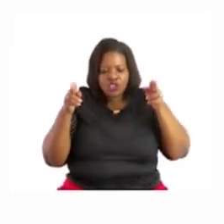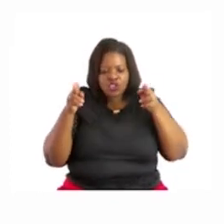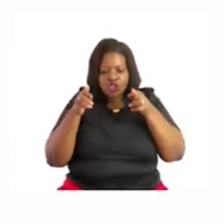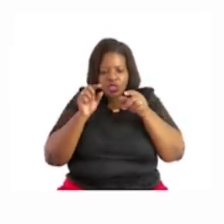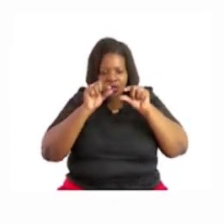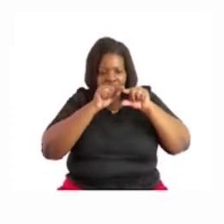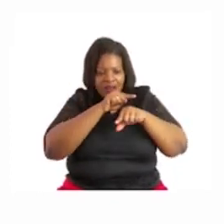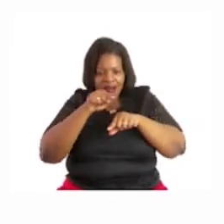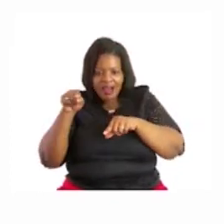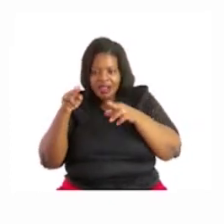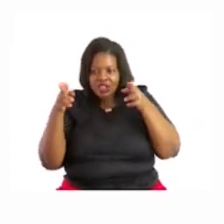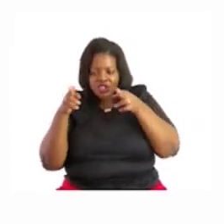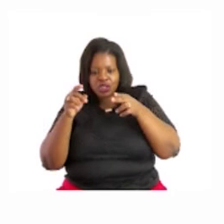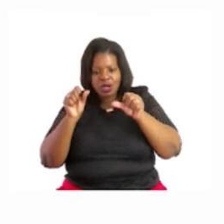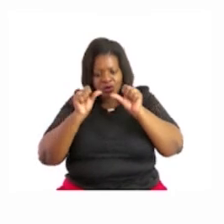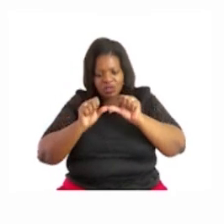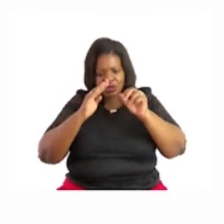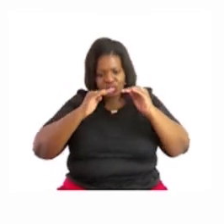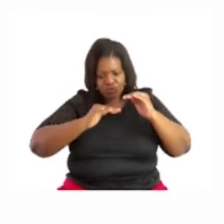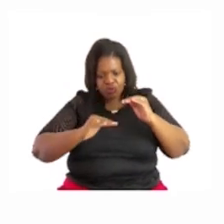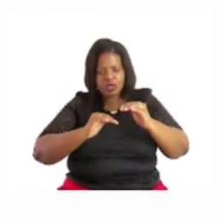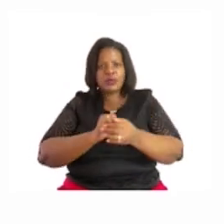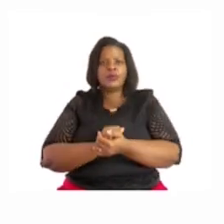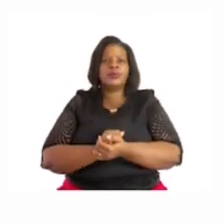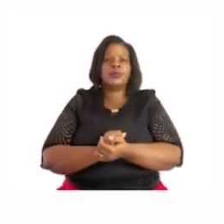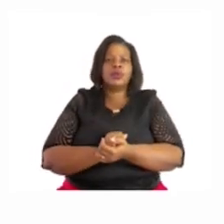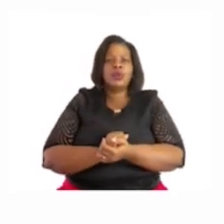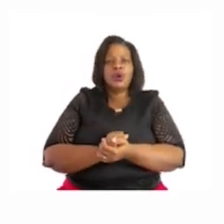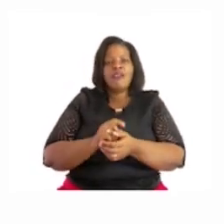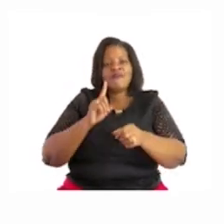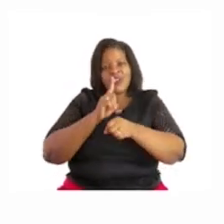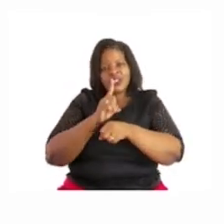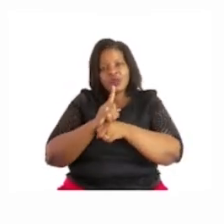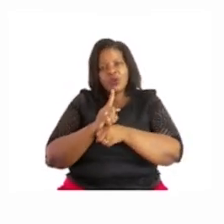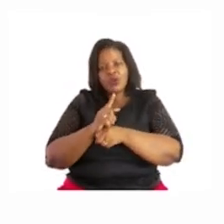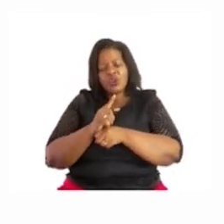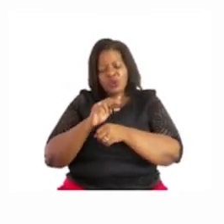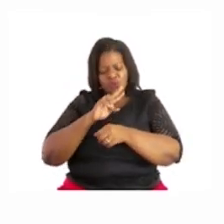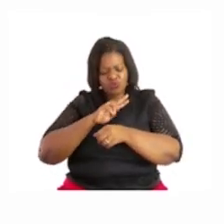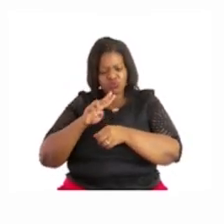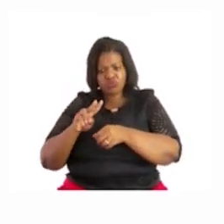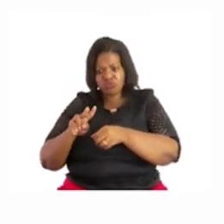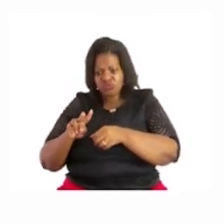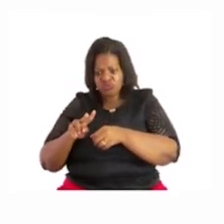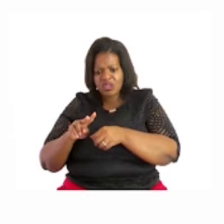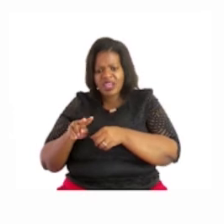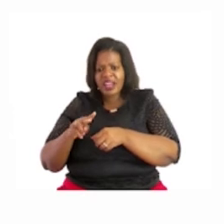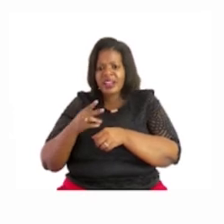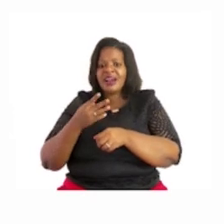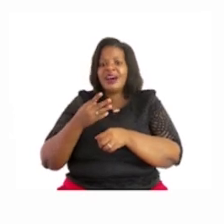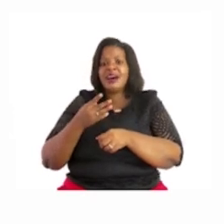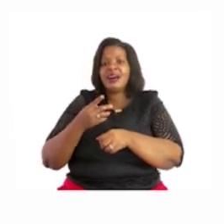first have to think and go through your work and see where is the wrong.